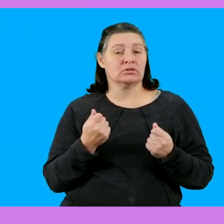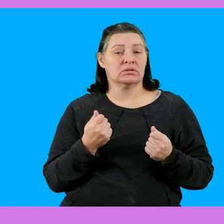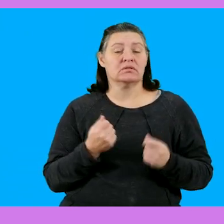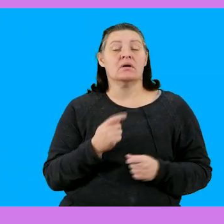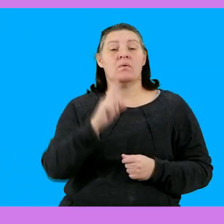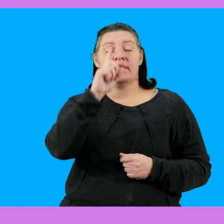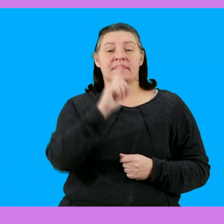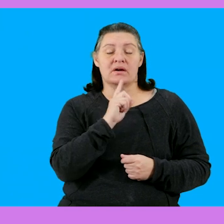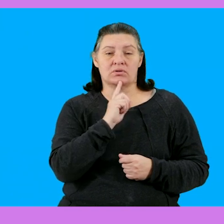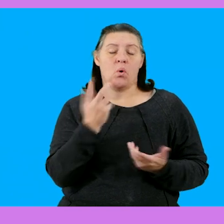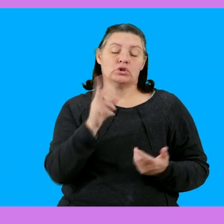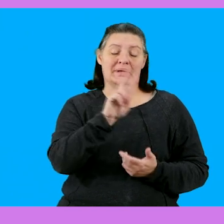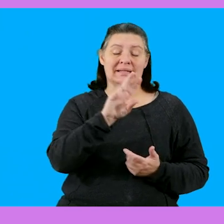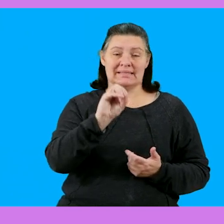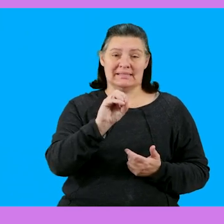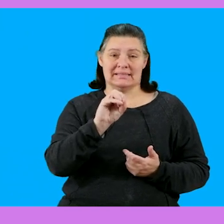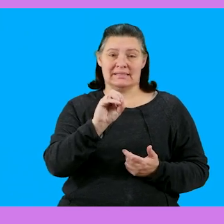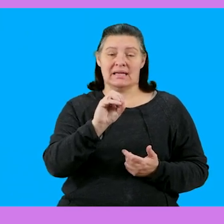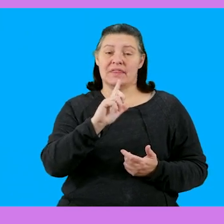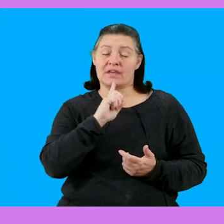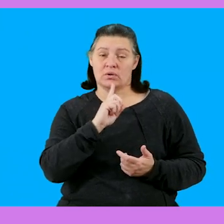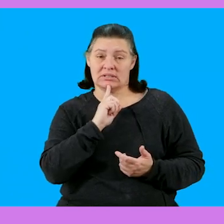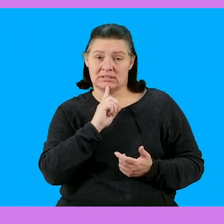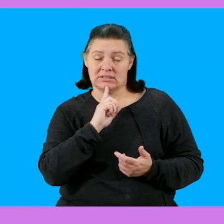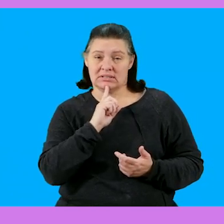where I take the 1,000, the 20,000